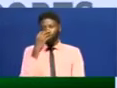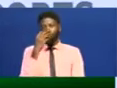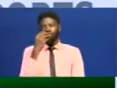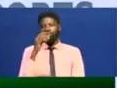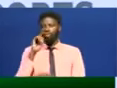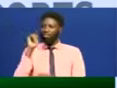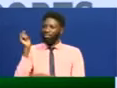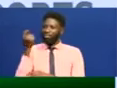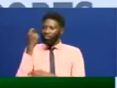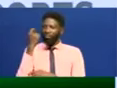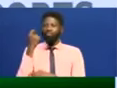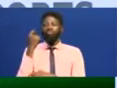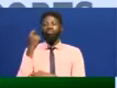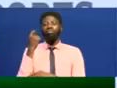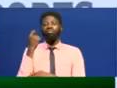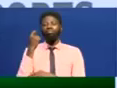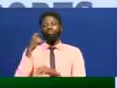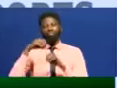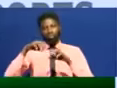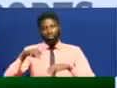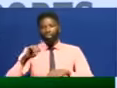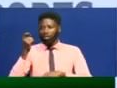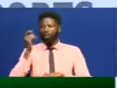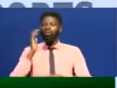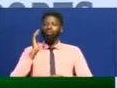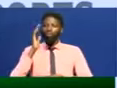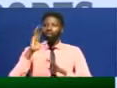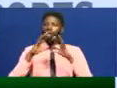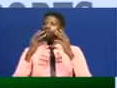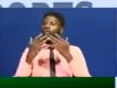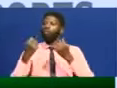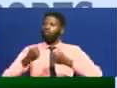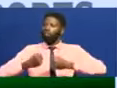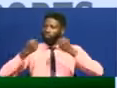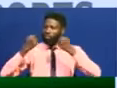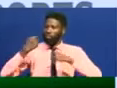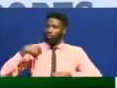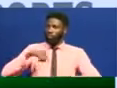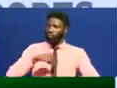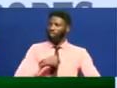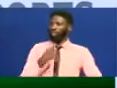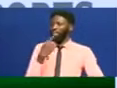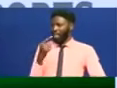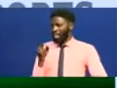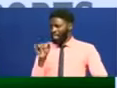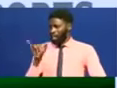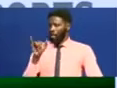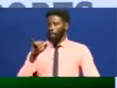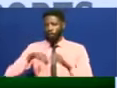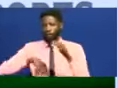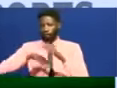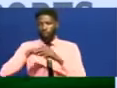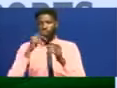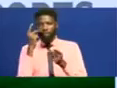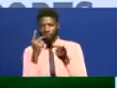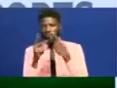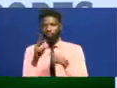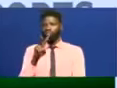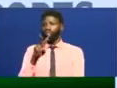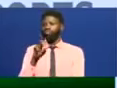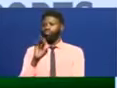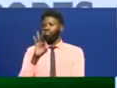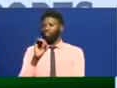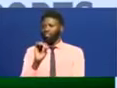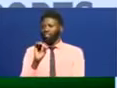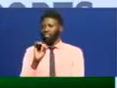will play at the World Cup. We are calling it the Football Vision 2030. The furthest,